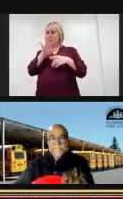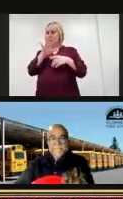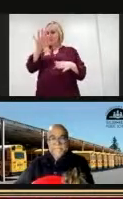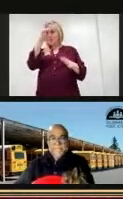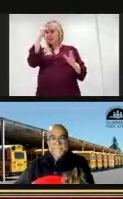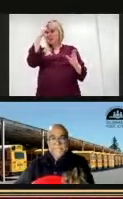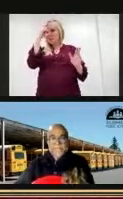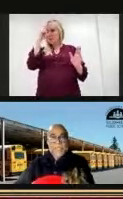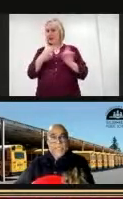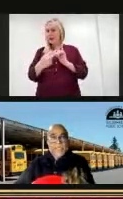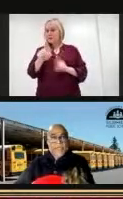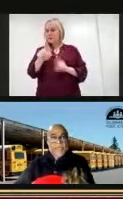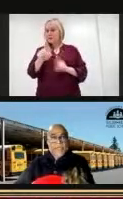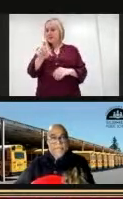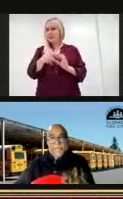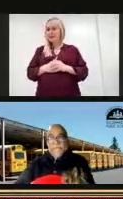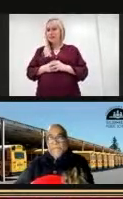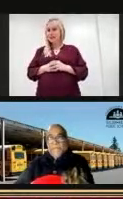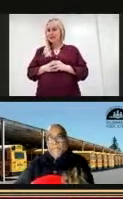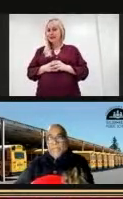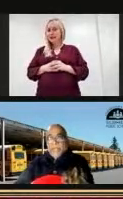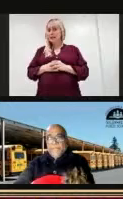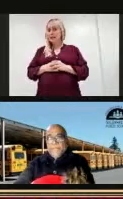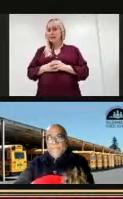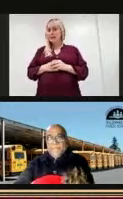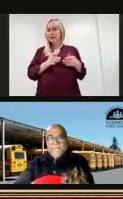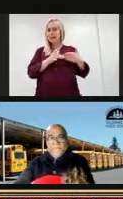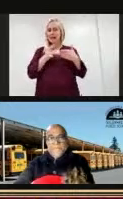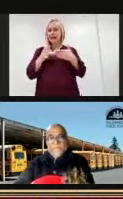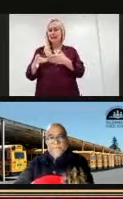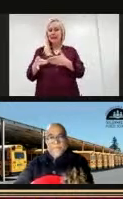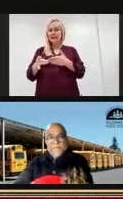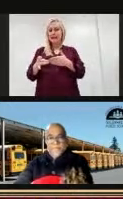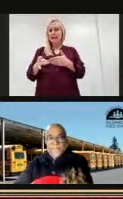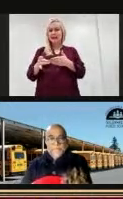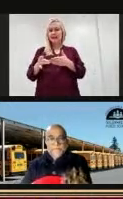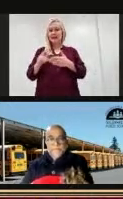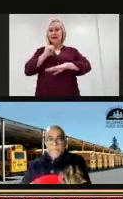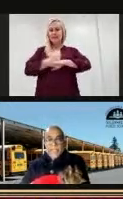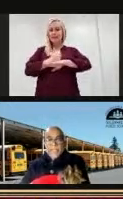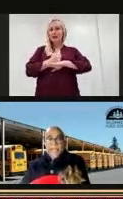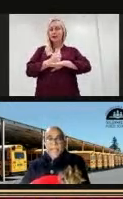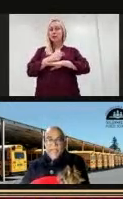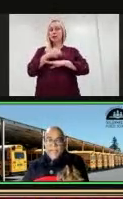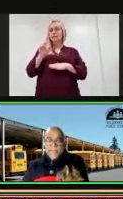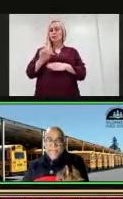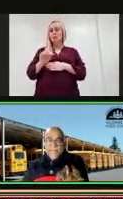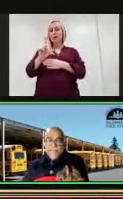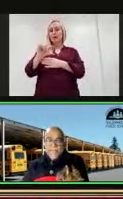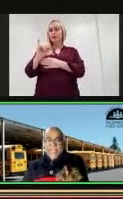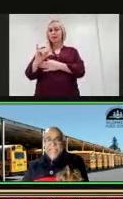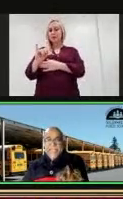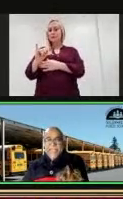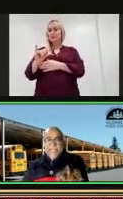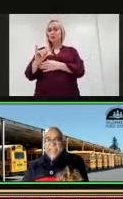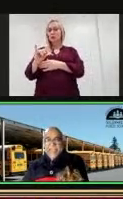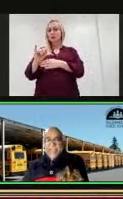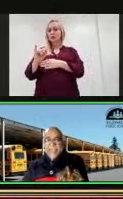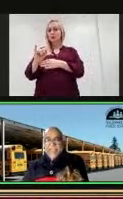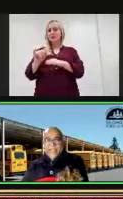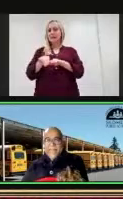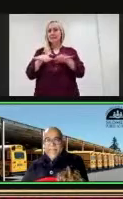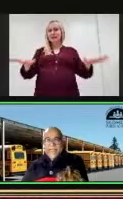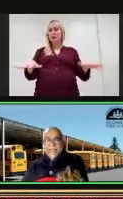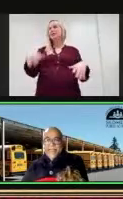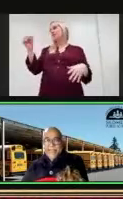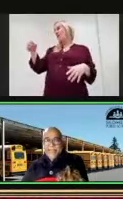Director Shandakiri? And lead implementation of dual language expansion. Yeah. I mean, I guess